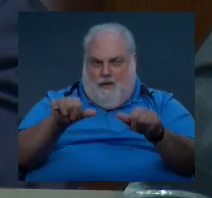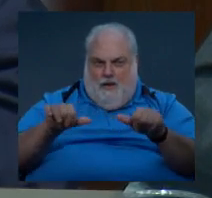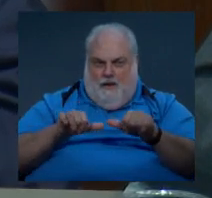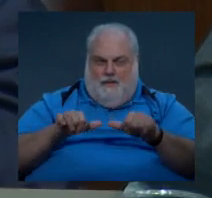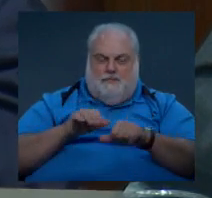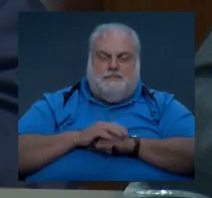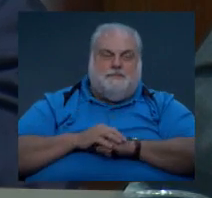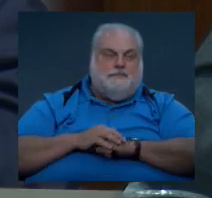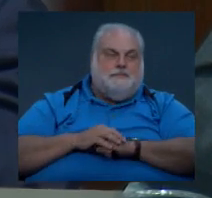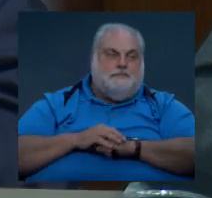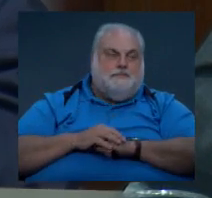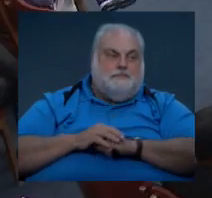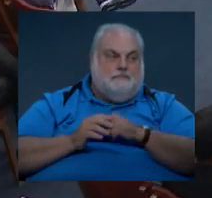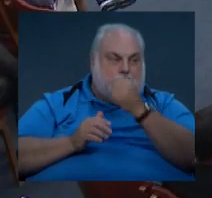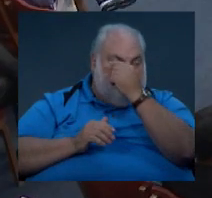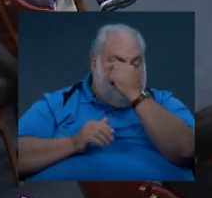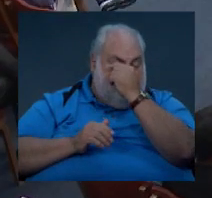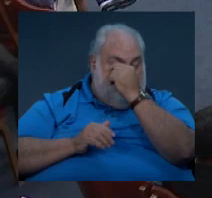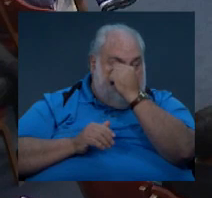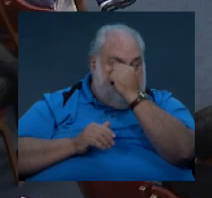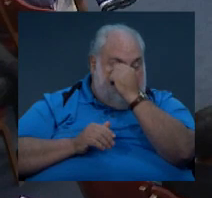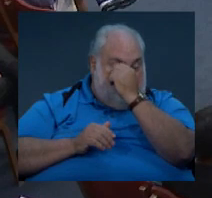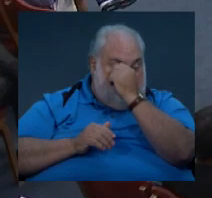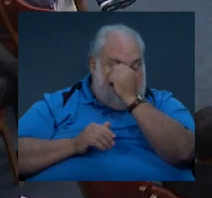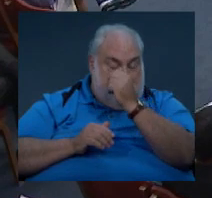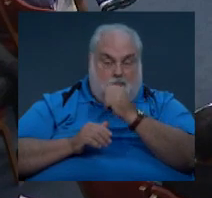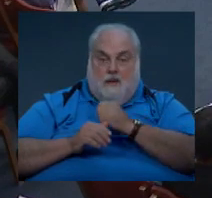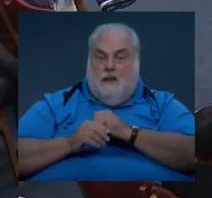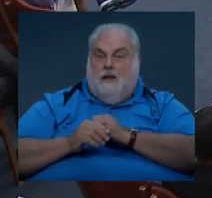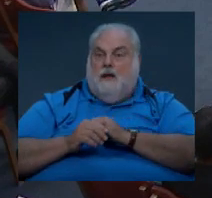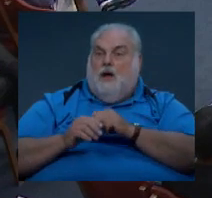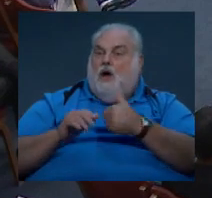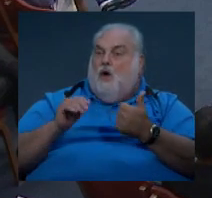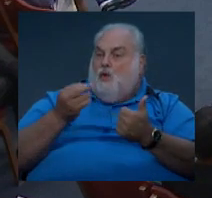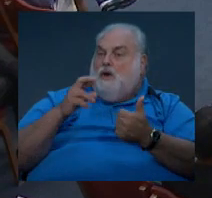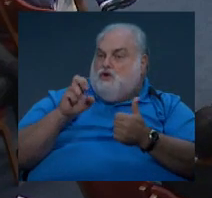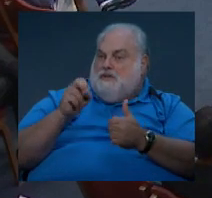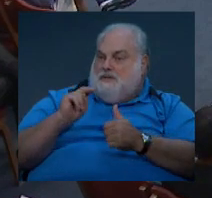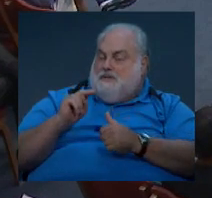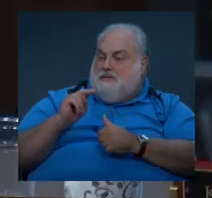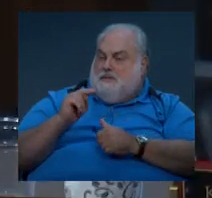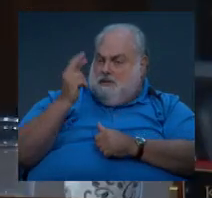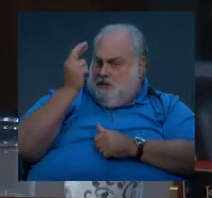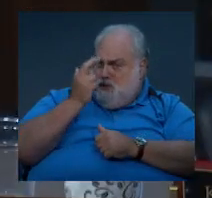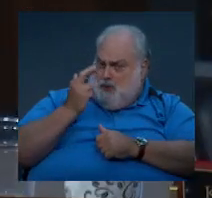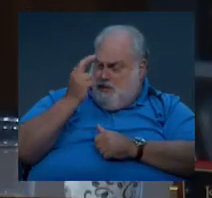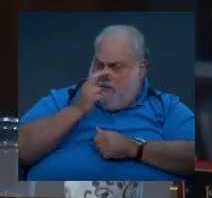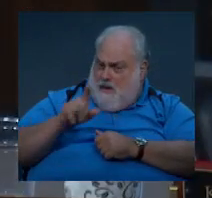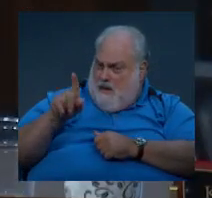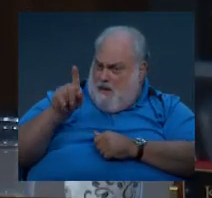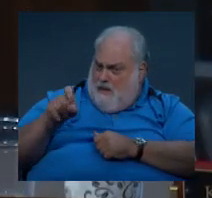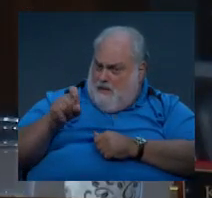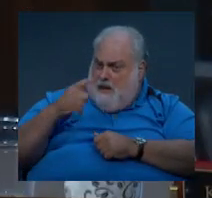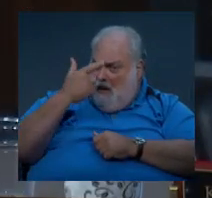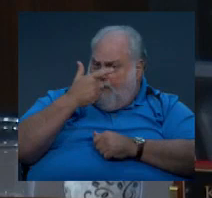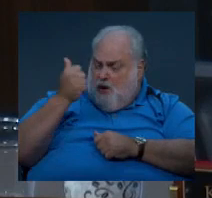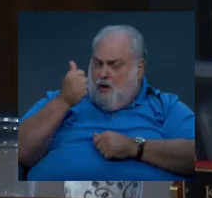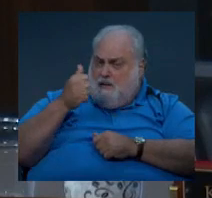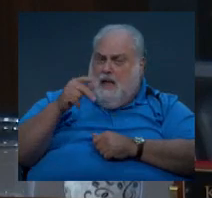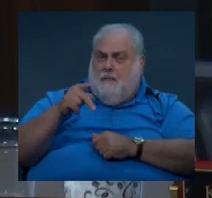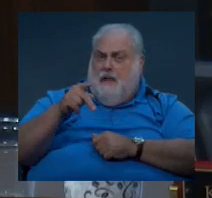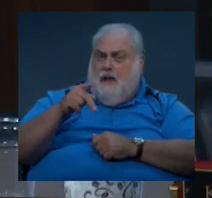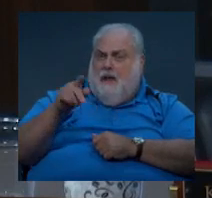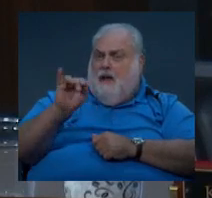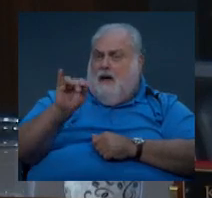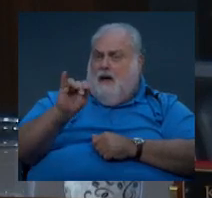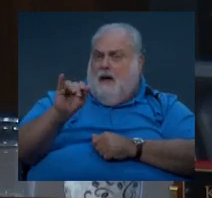areas. And the reason I asked that question is PIT was